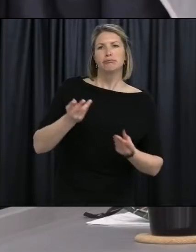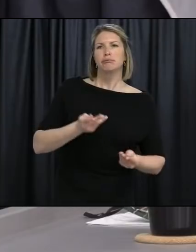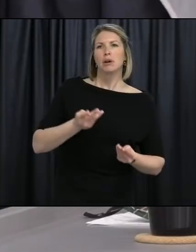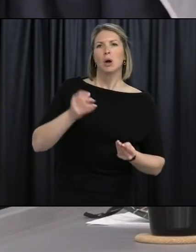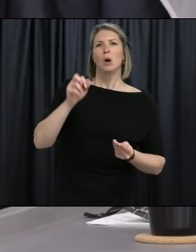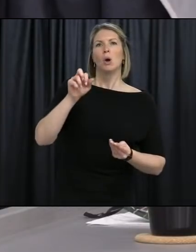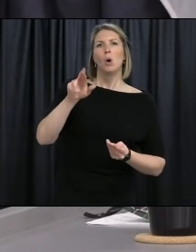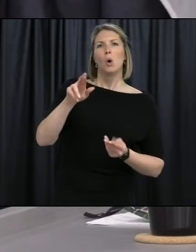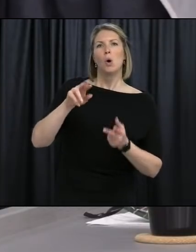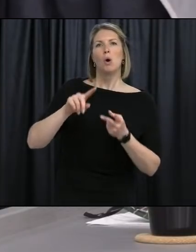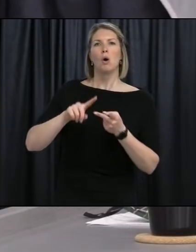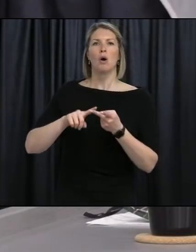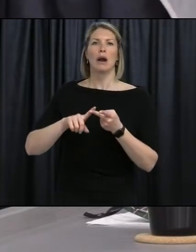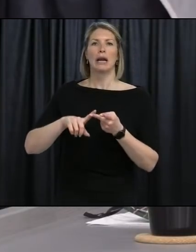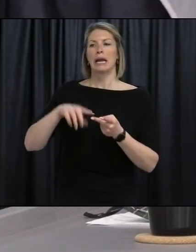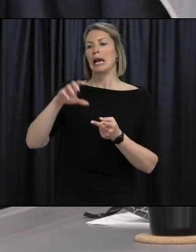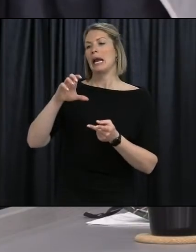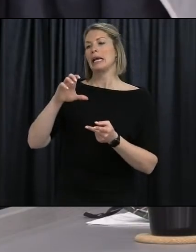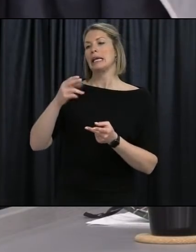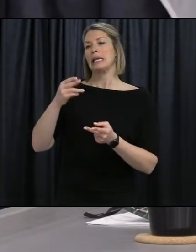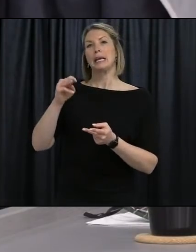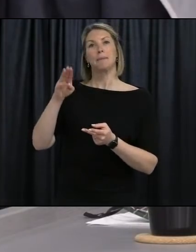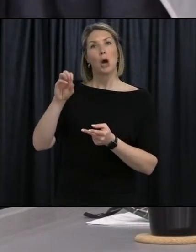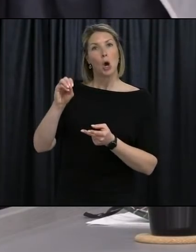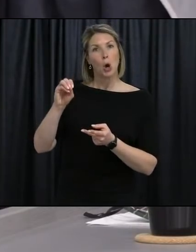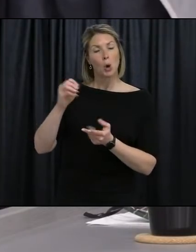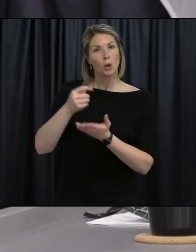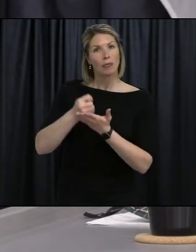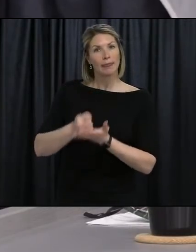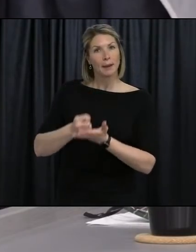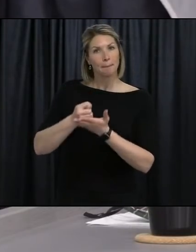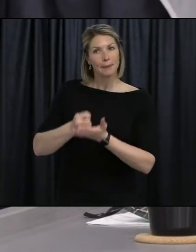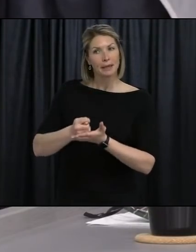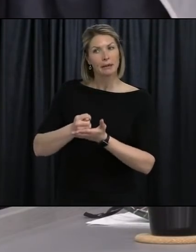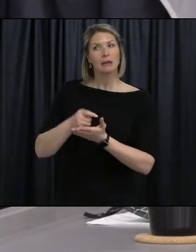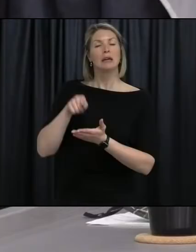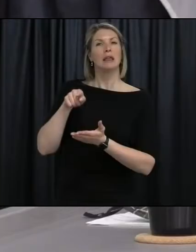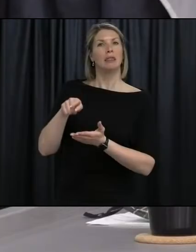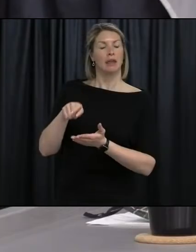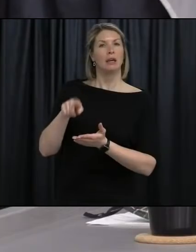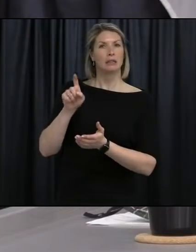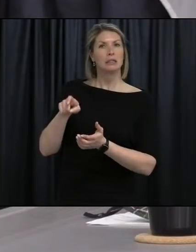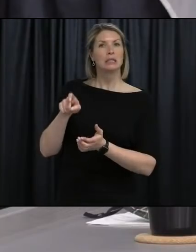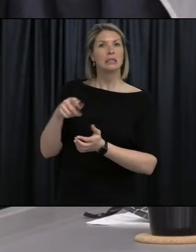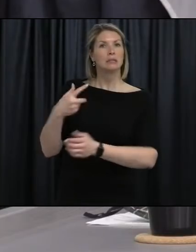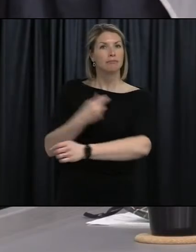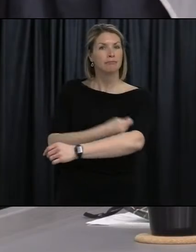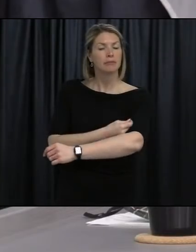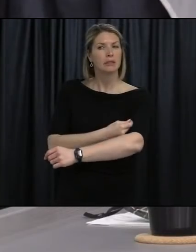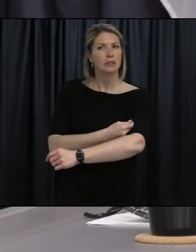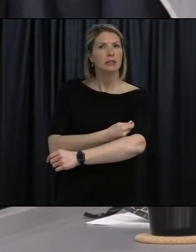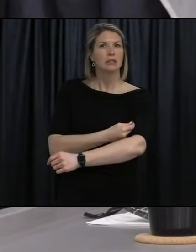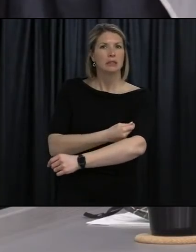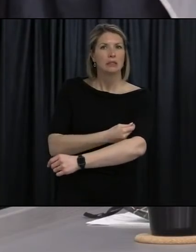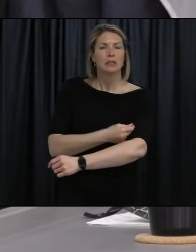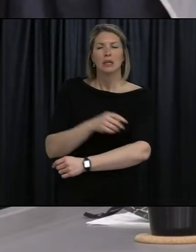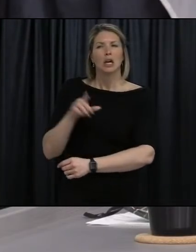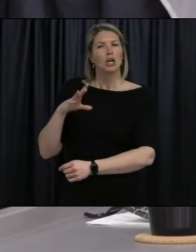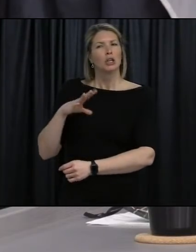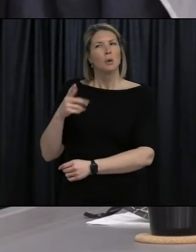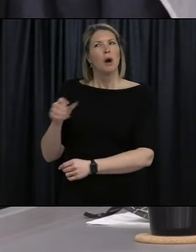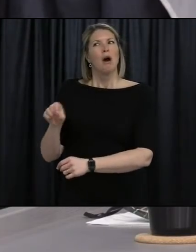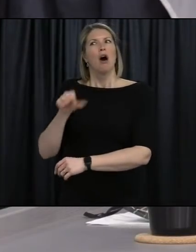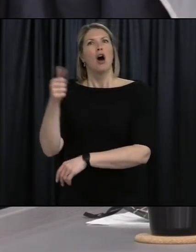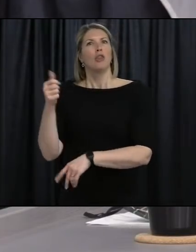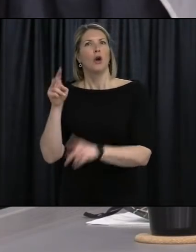an RHA facility because they attend fairly regularly, and therefore it's daft to drag them off to another appointment